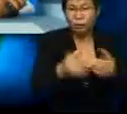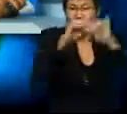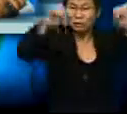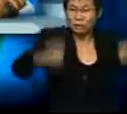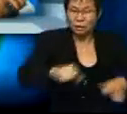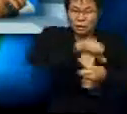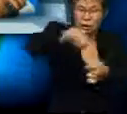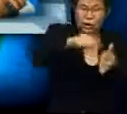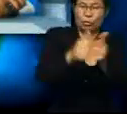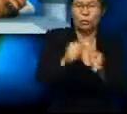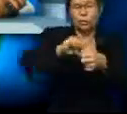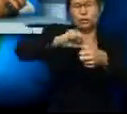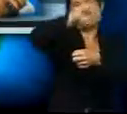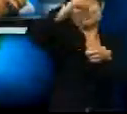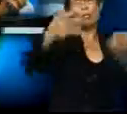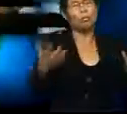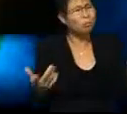station deal with the smoke?